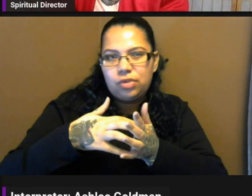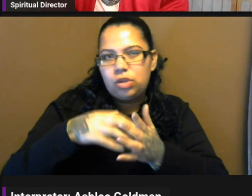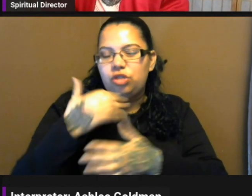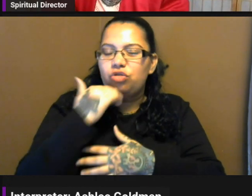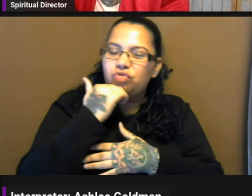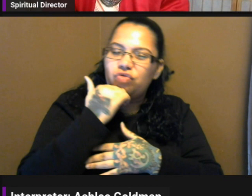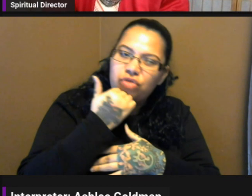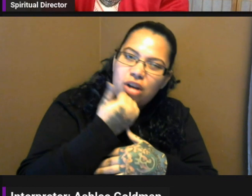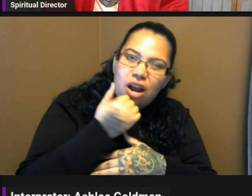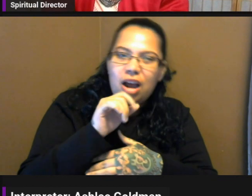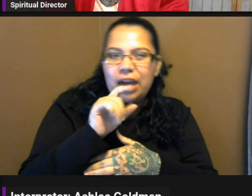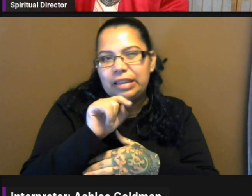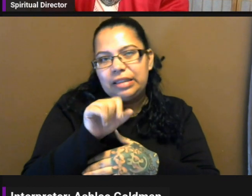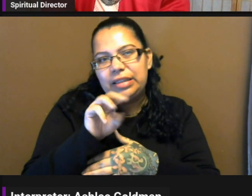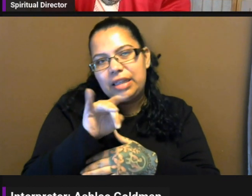timidness,